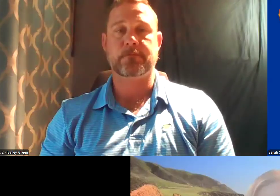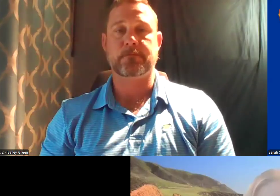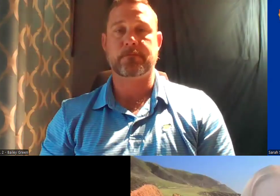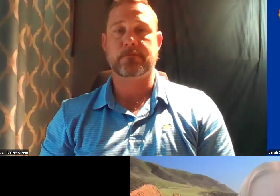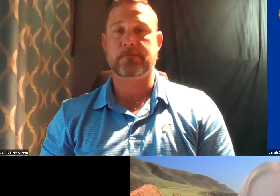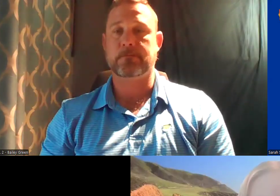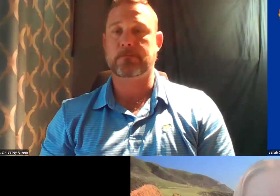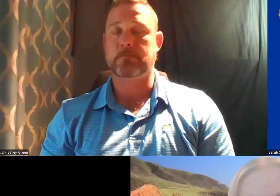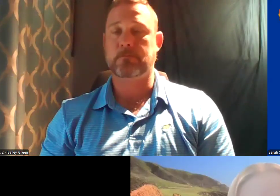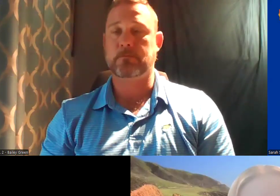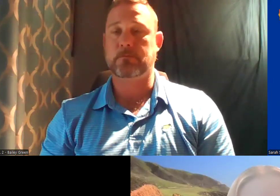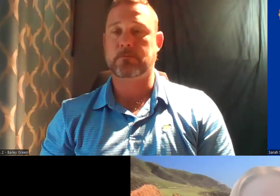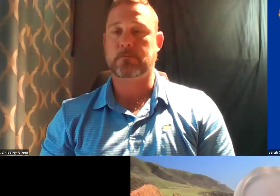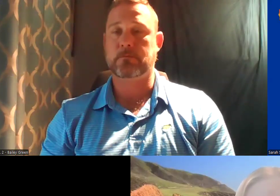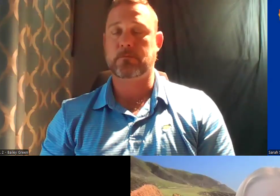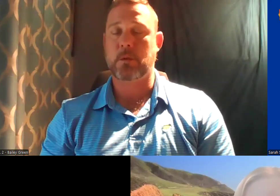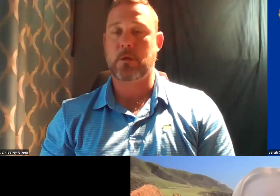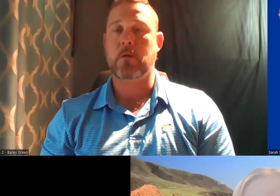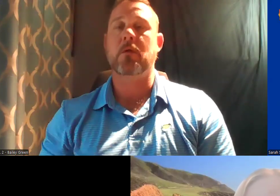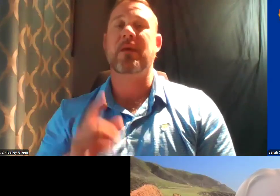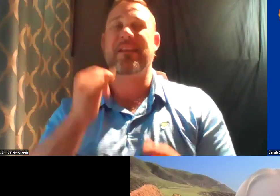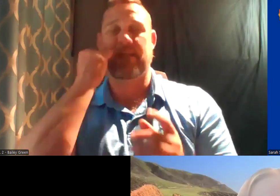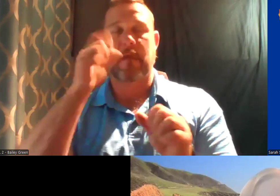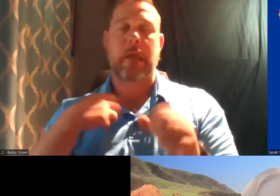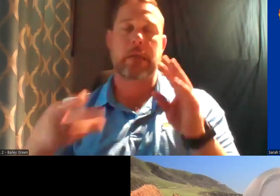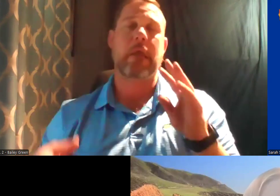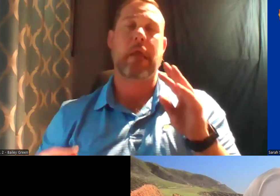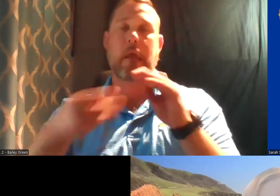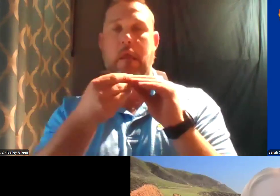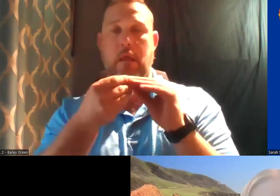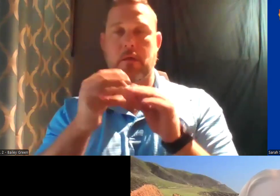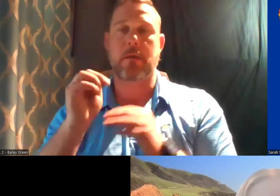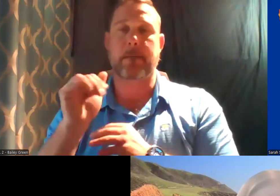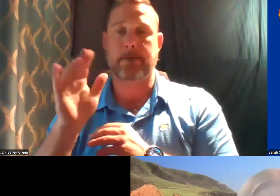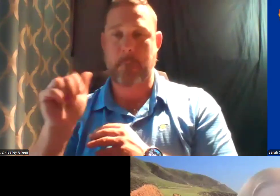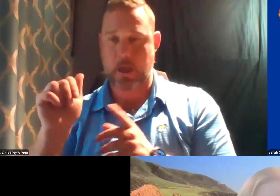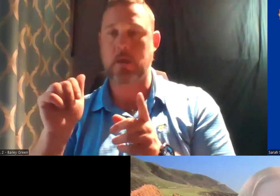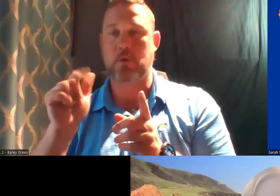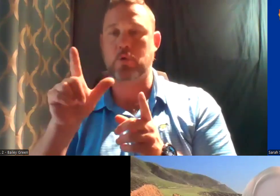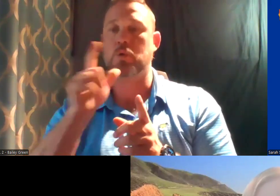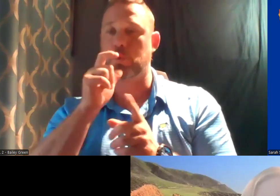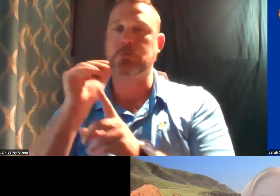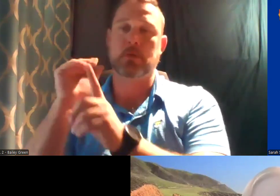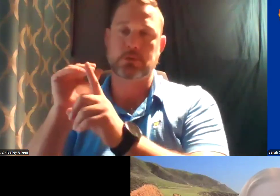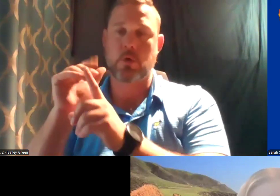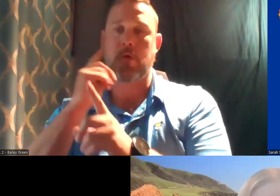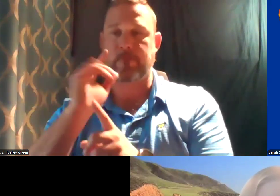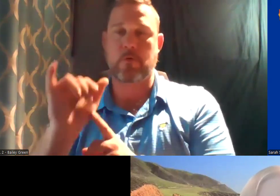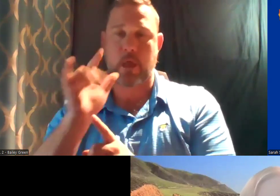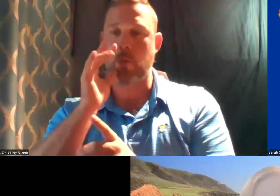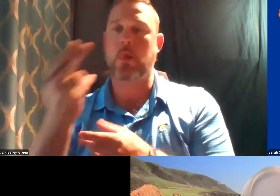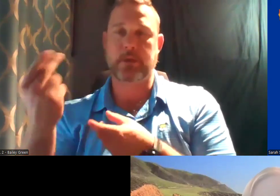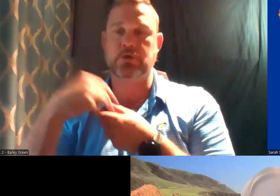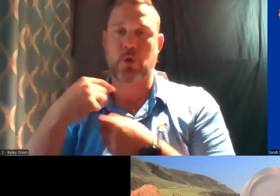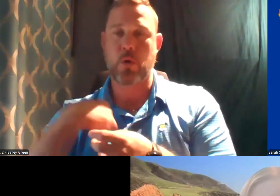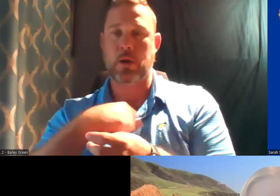And Sarah, if I might add too, Maya, who is the consultant for this work, will be joining us